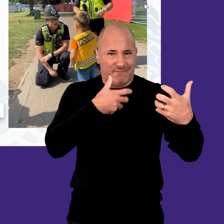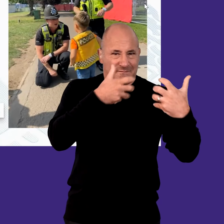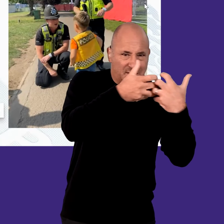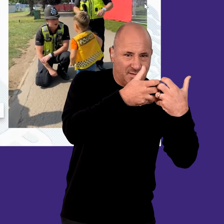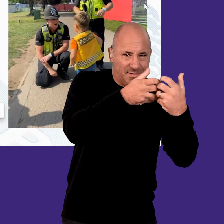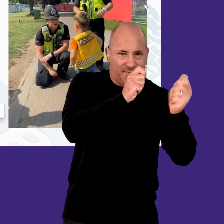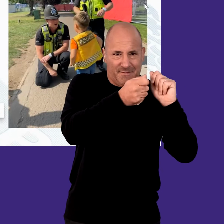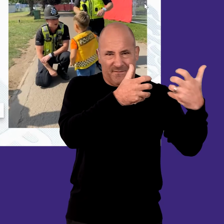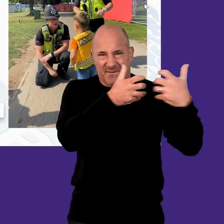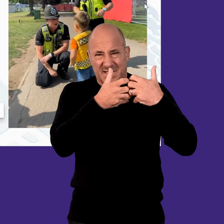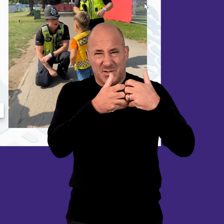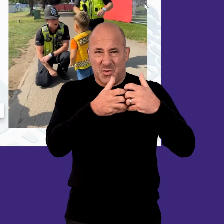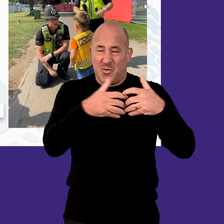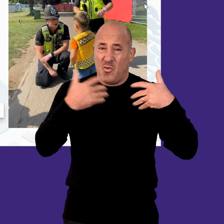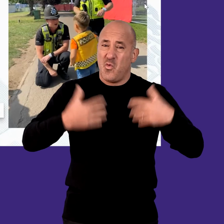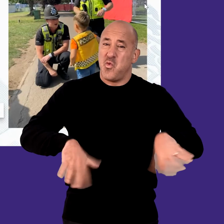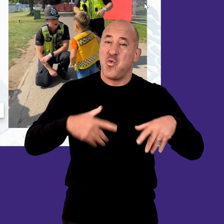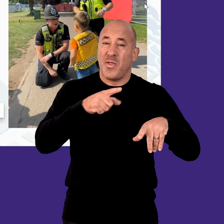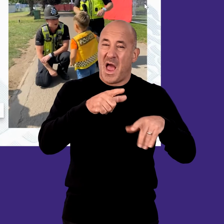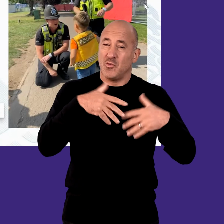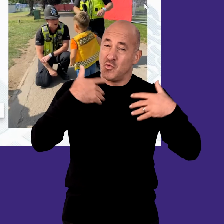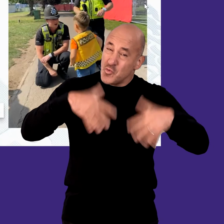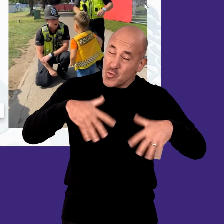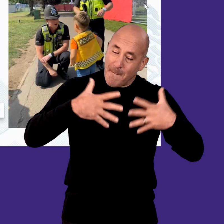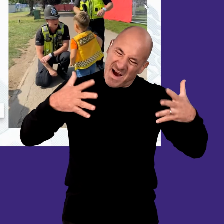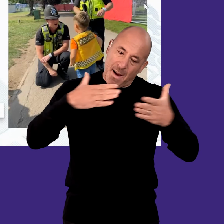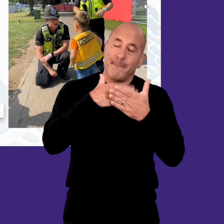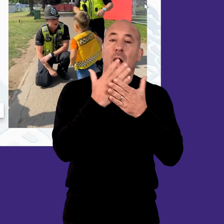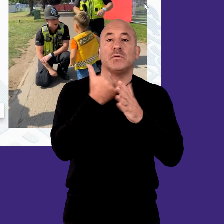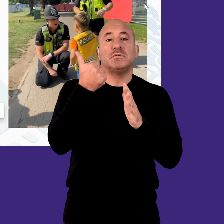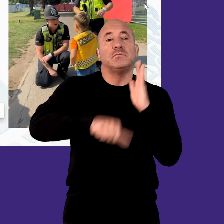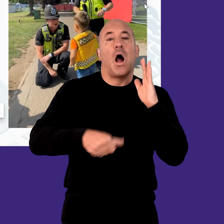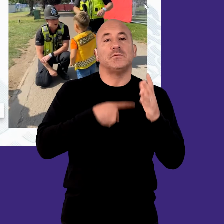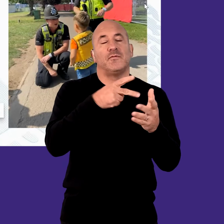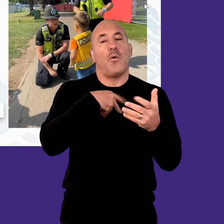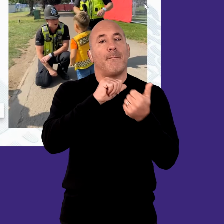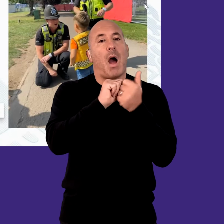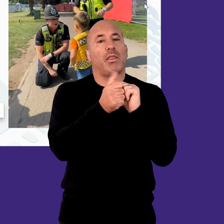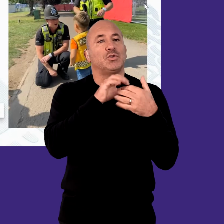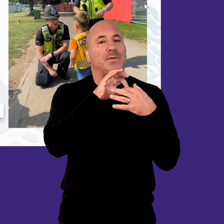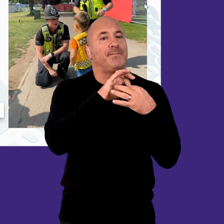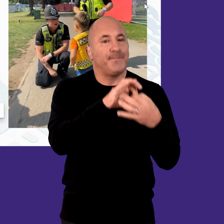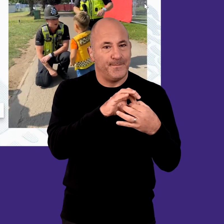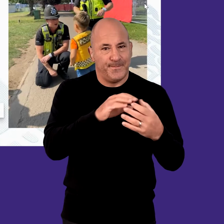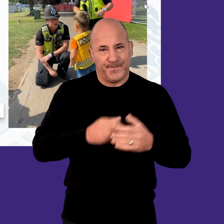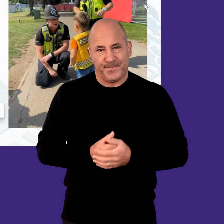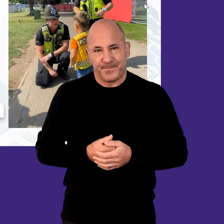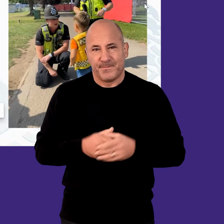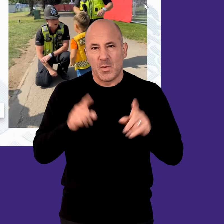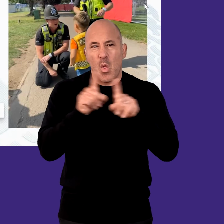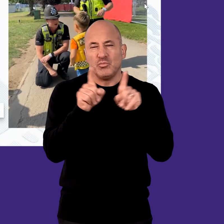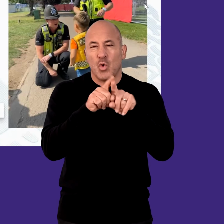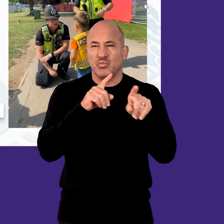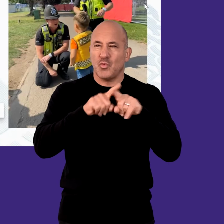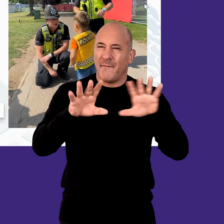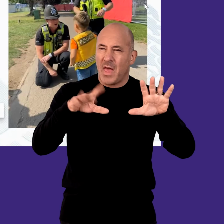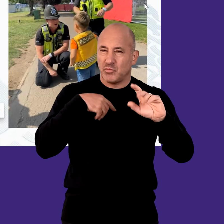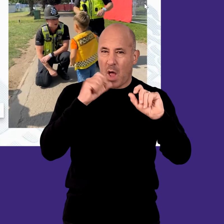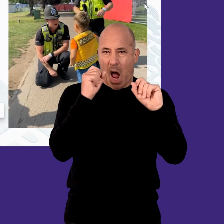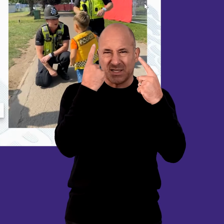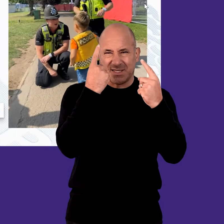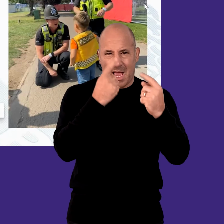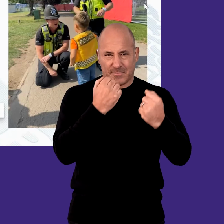arts industry operates was vastly different, and adjusting to that was huge. And that was a big part of that partnership at the